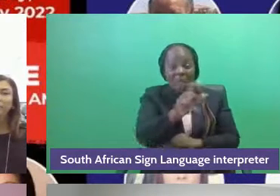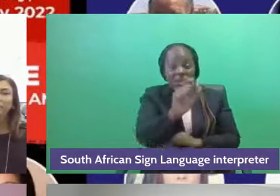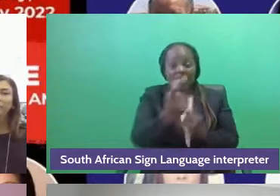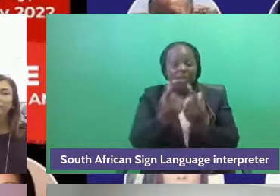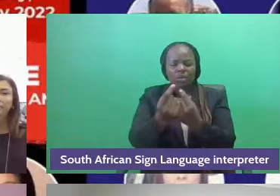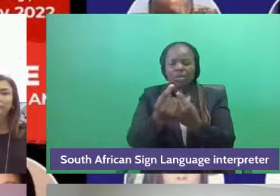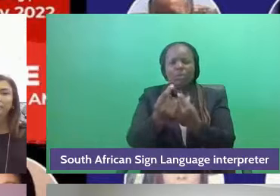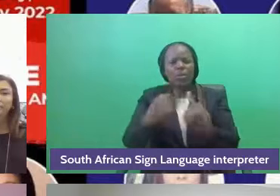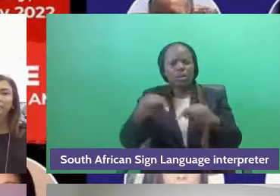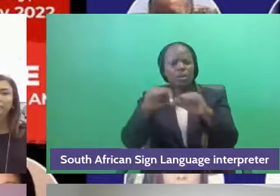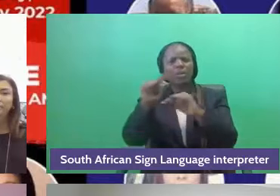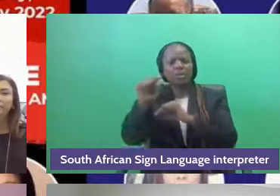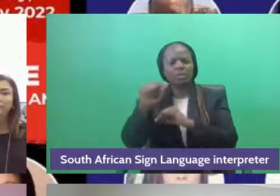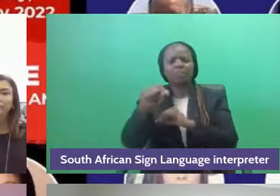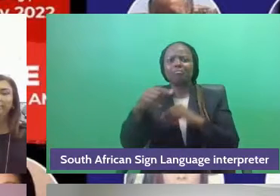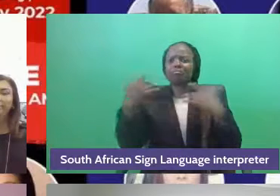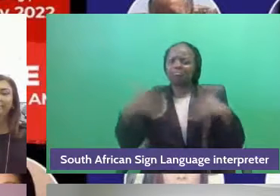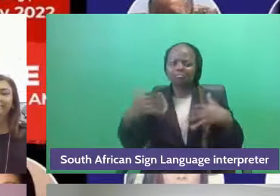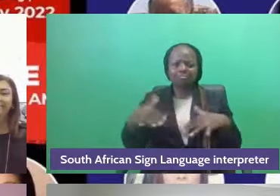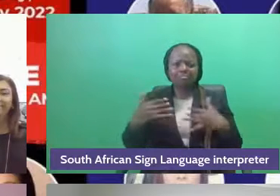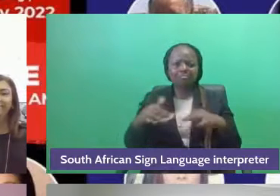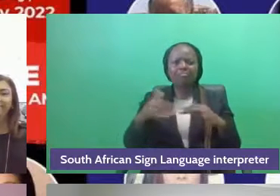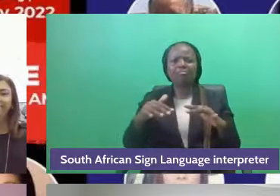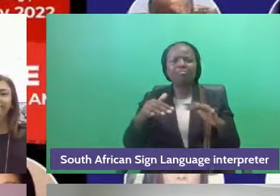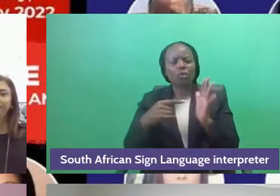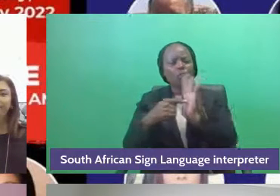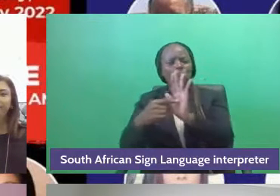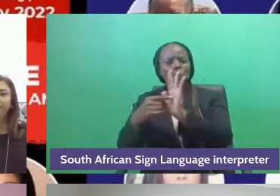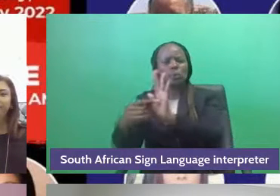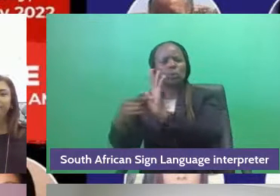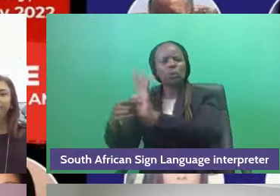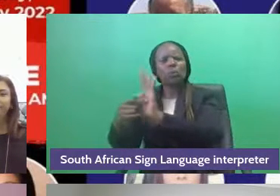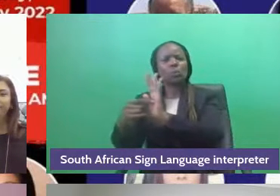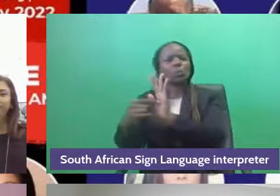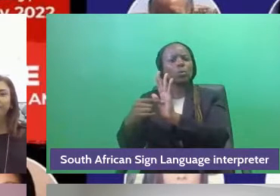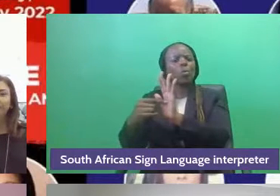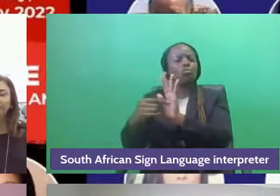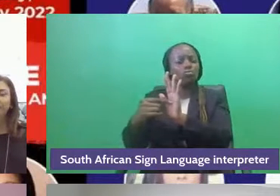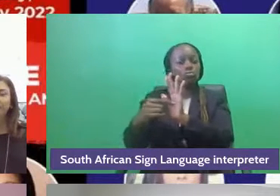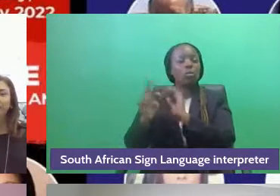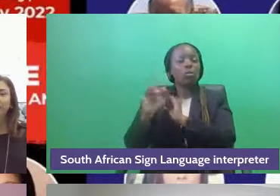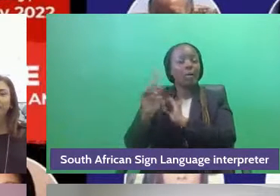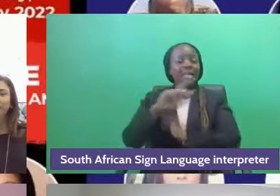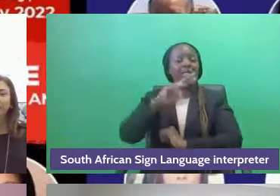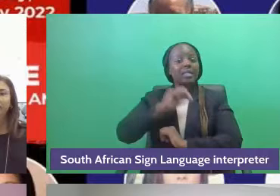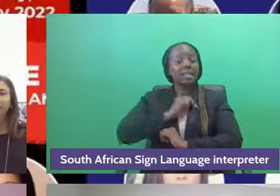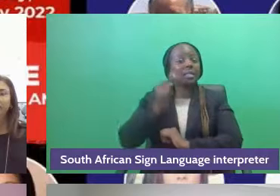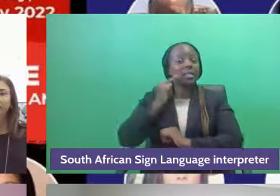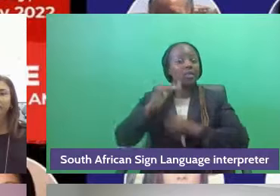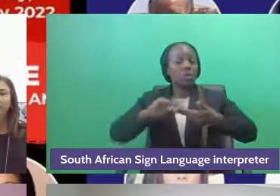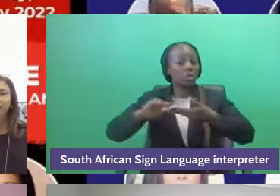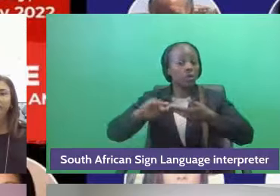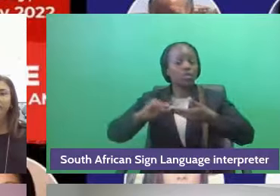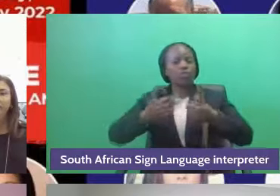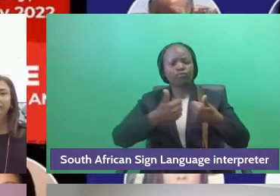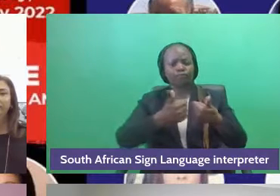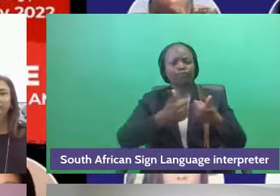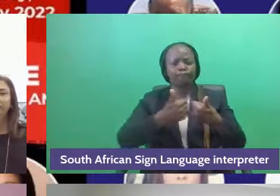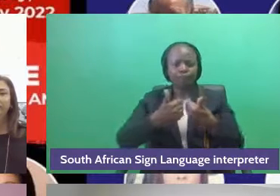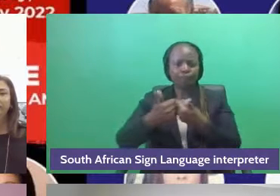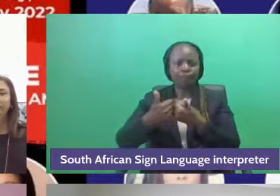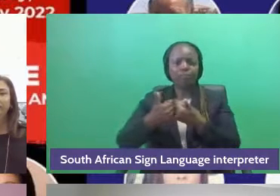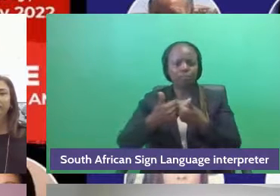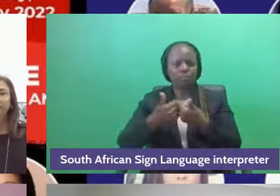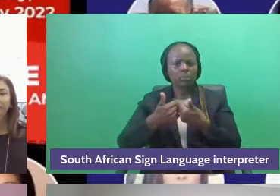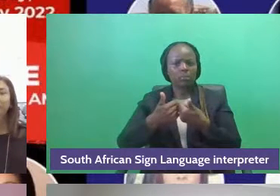really living and demonstrating the philosophy that KZNDA has. So you